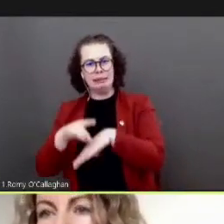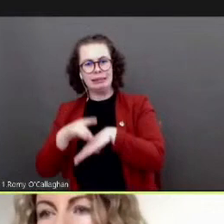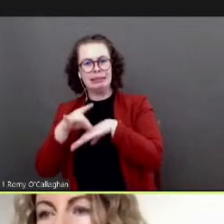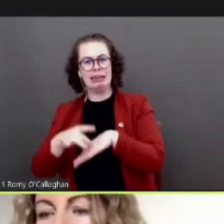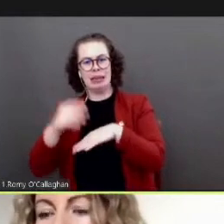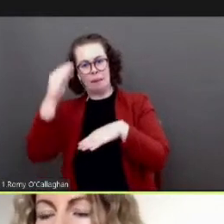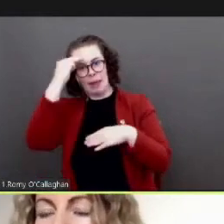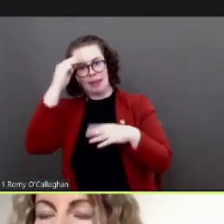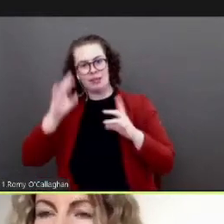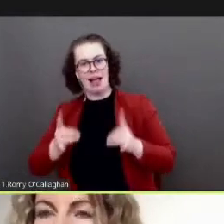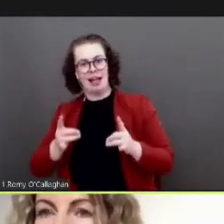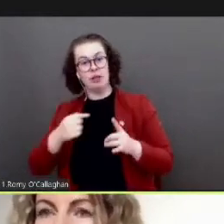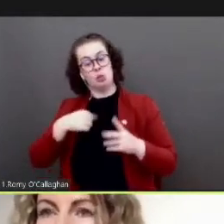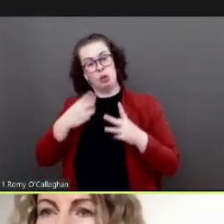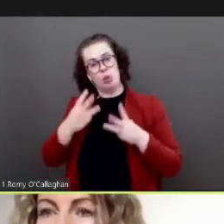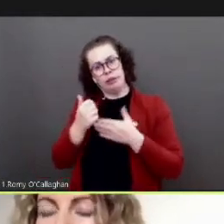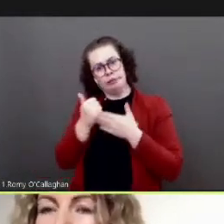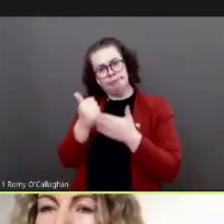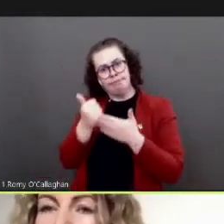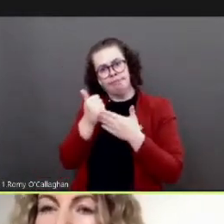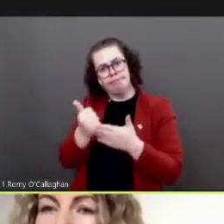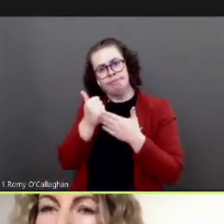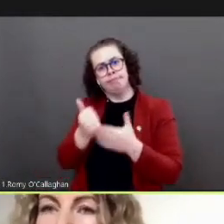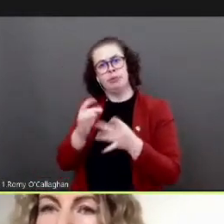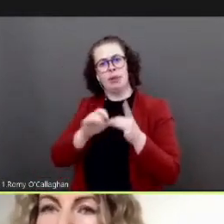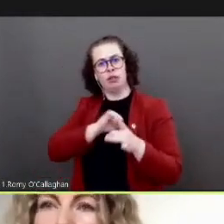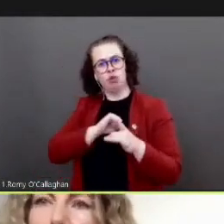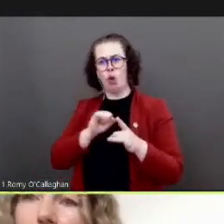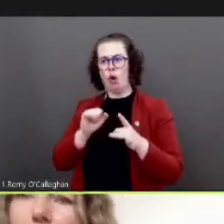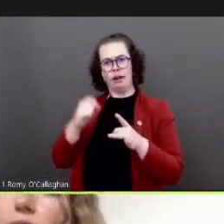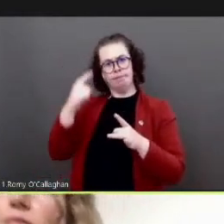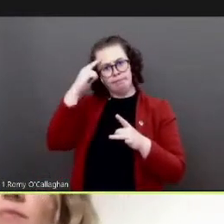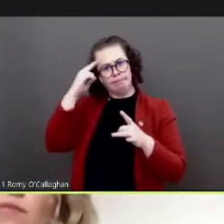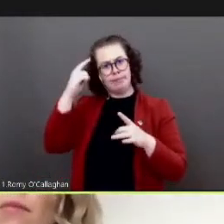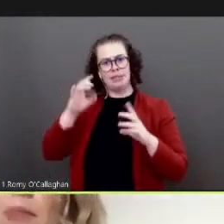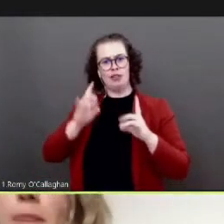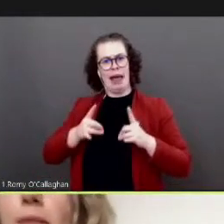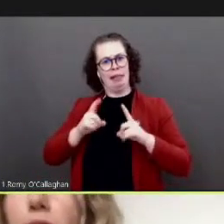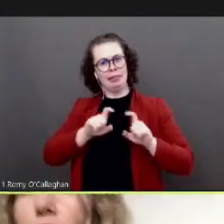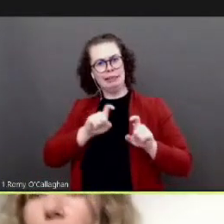and support them in regards to that. Next slide.